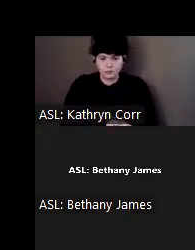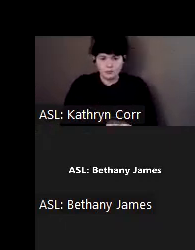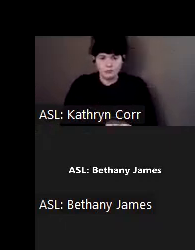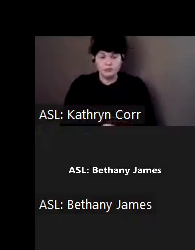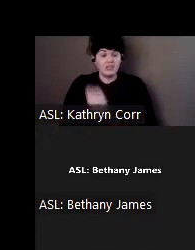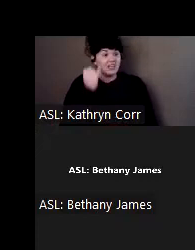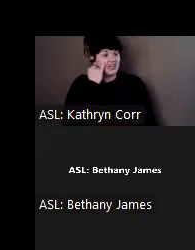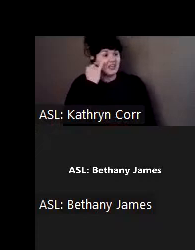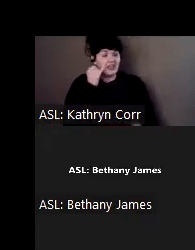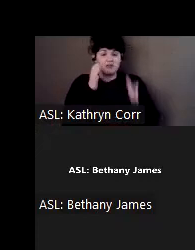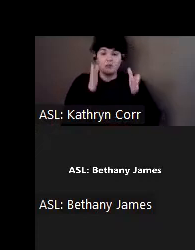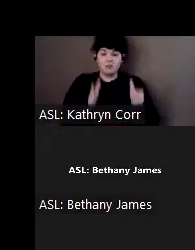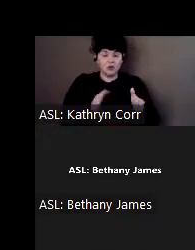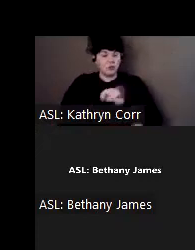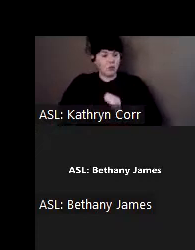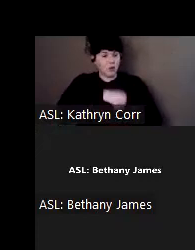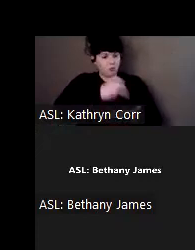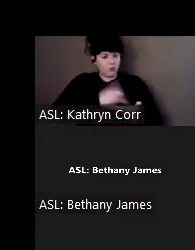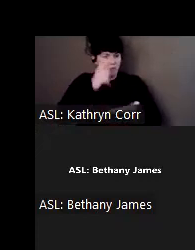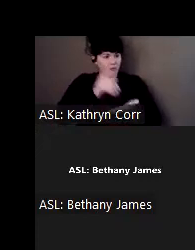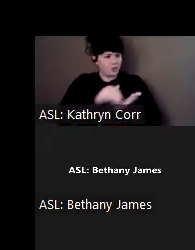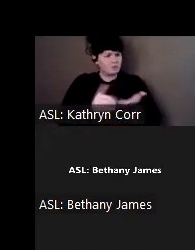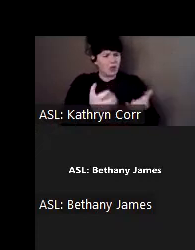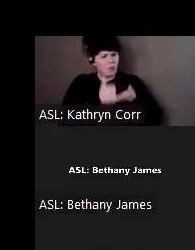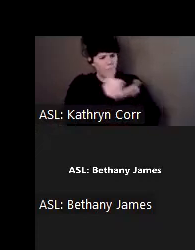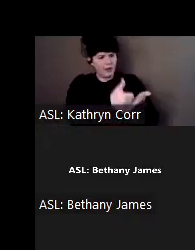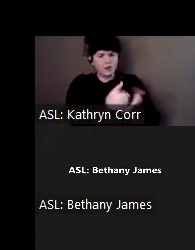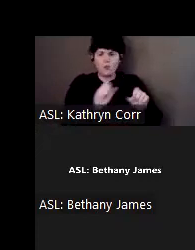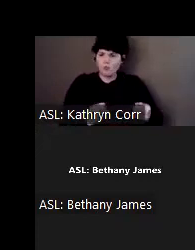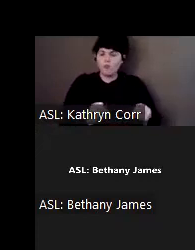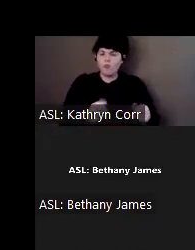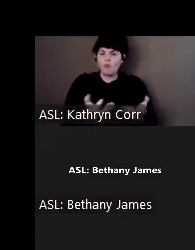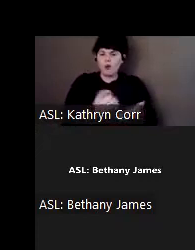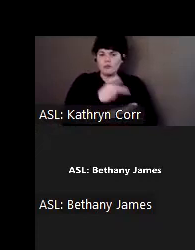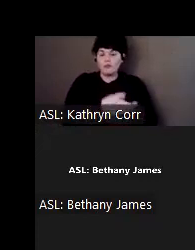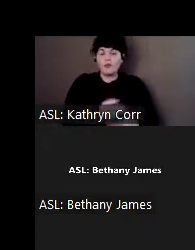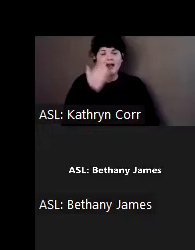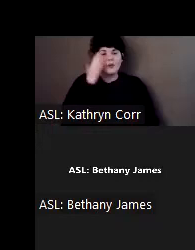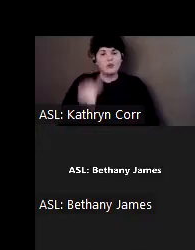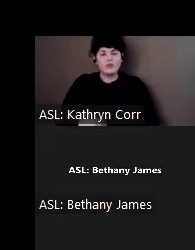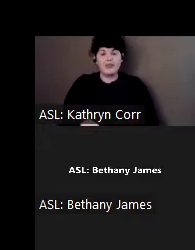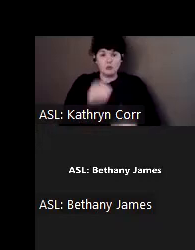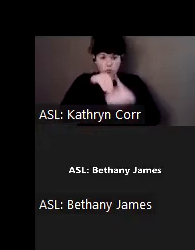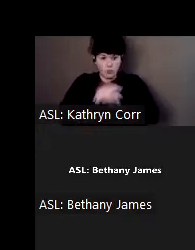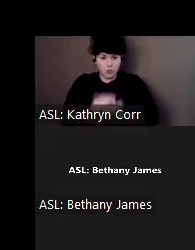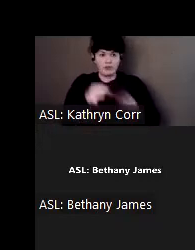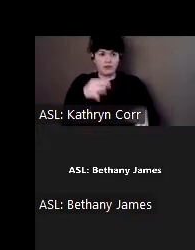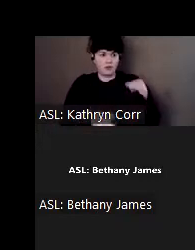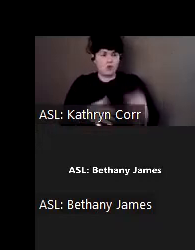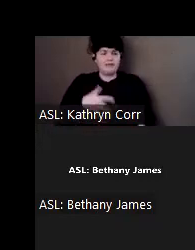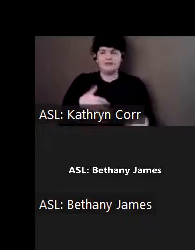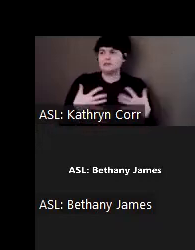expungements get them. So I know going to court can be intimidating and